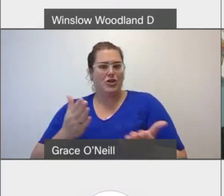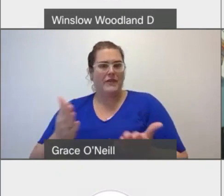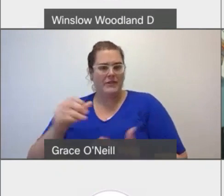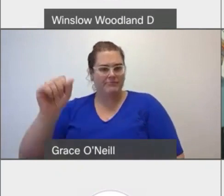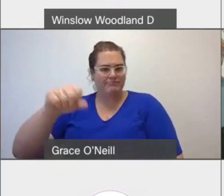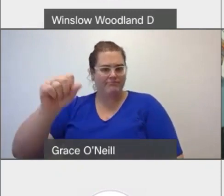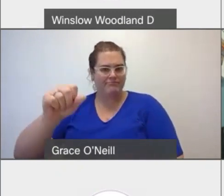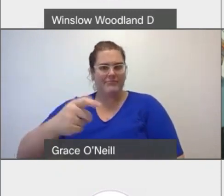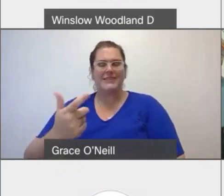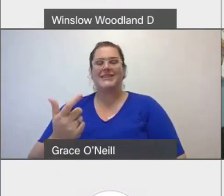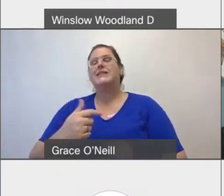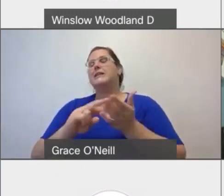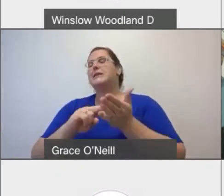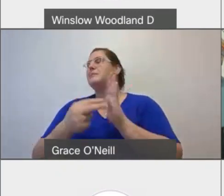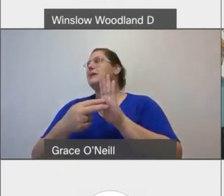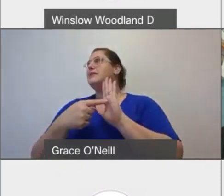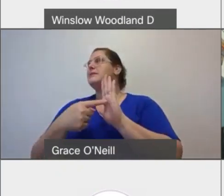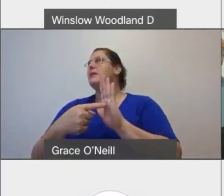example,